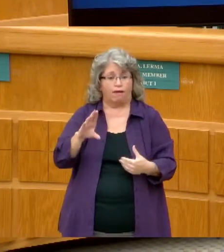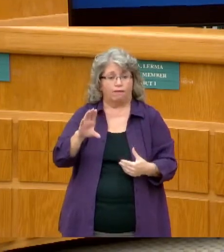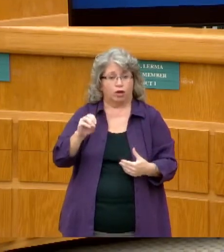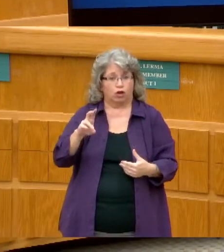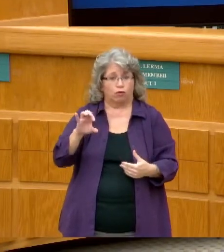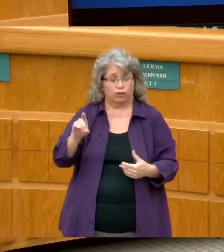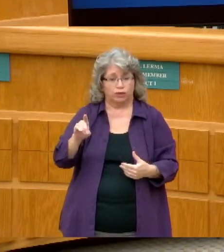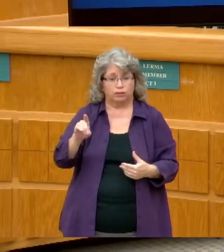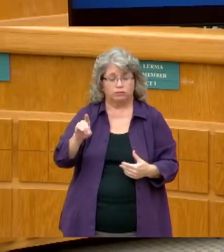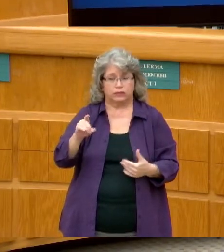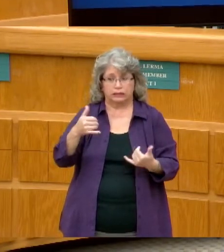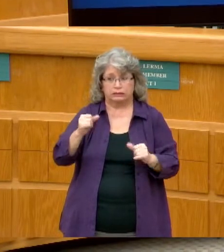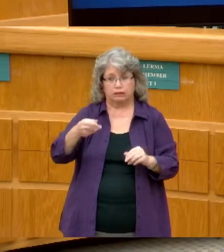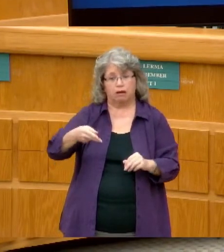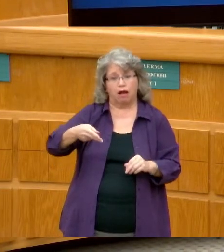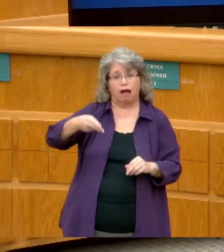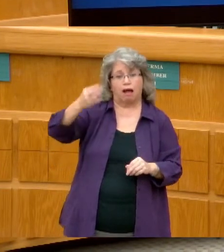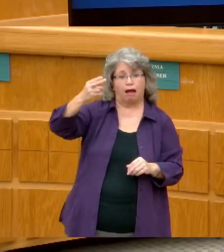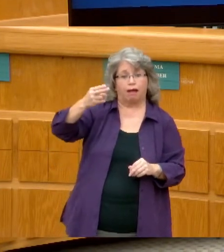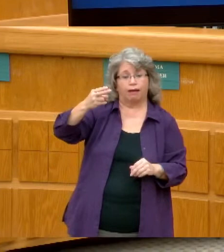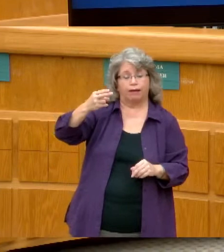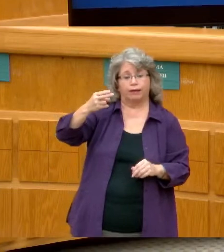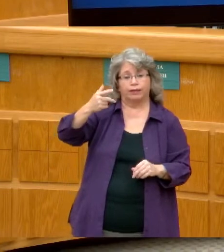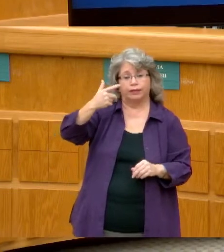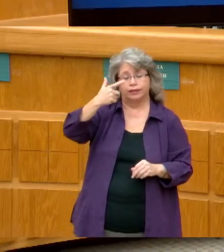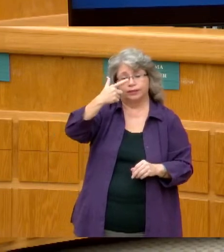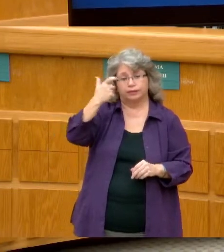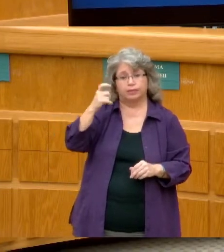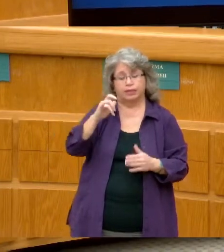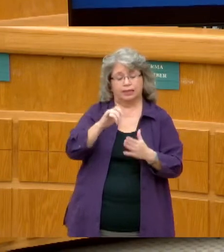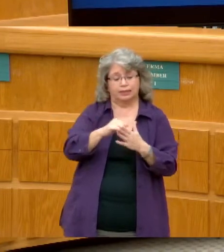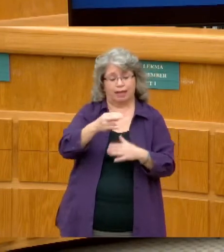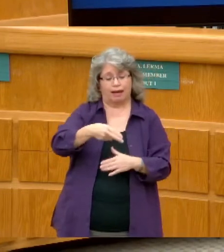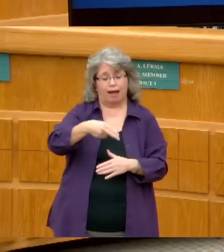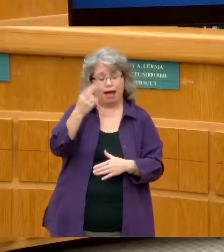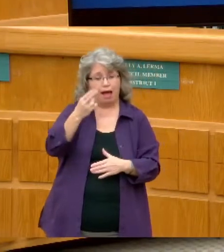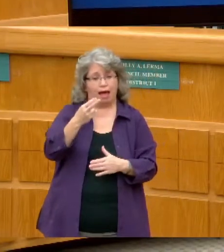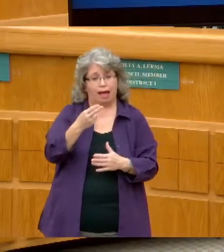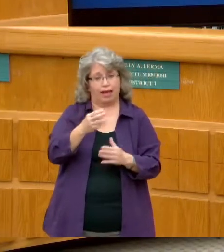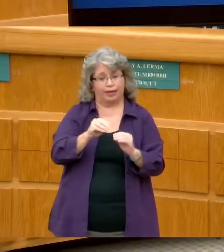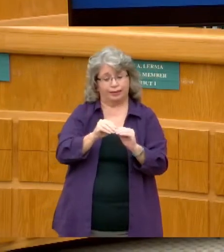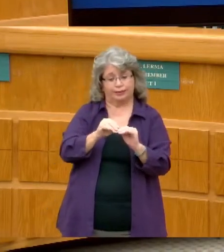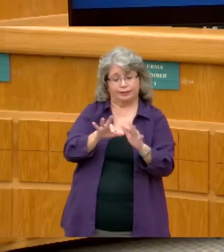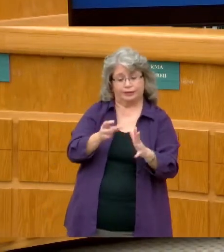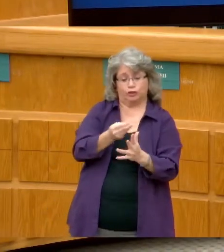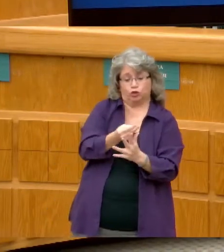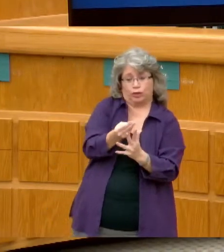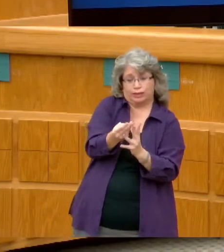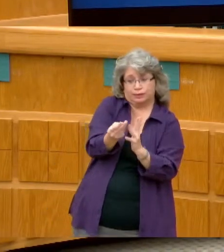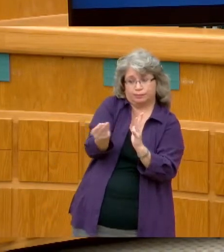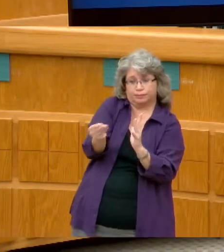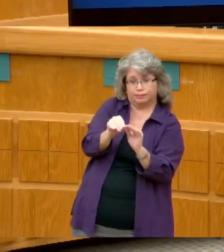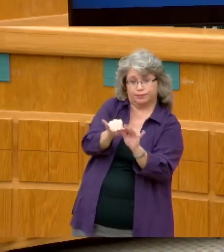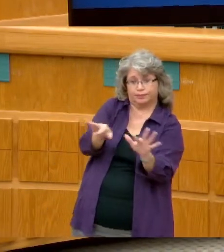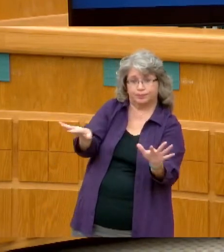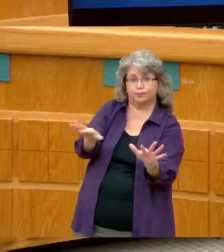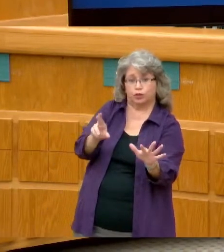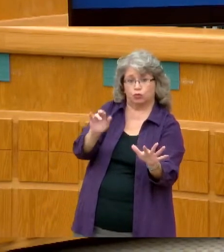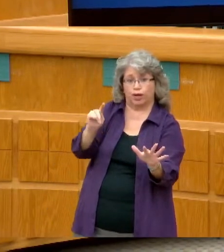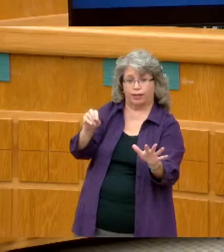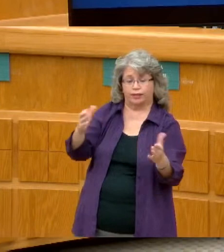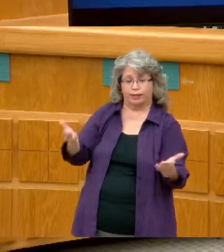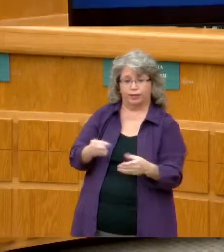high. Again, that's because of the high transmissibility that we currently have here in Nueces County.